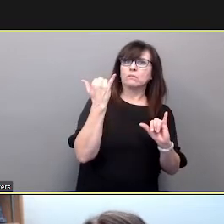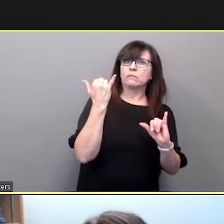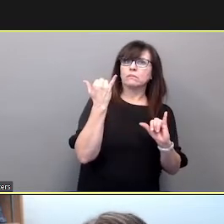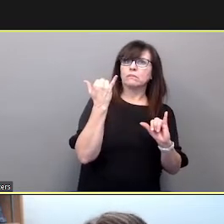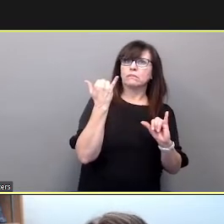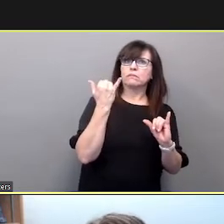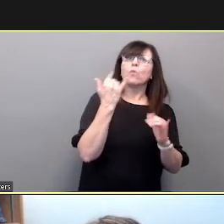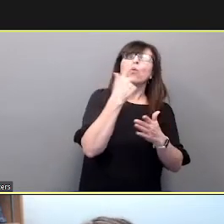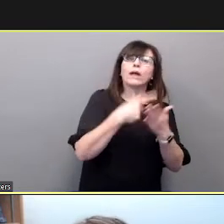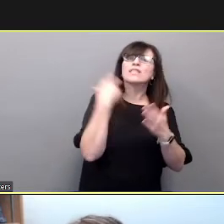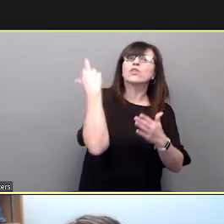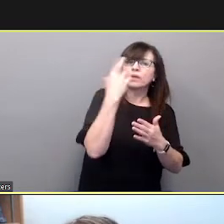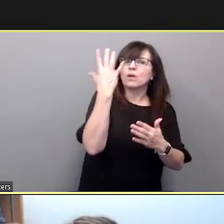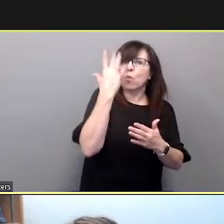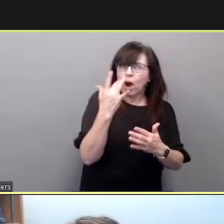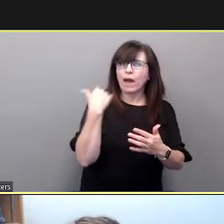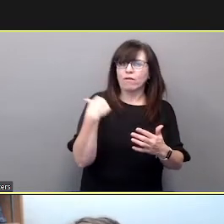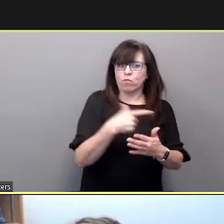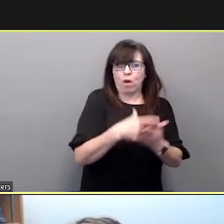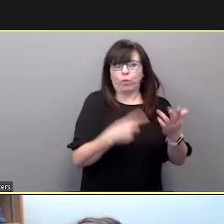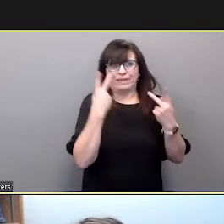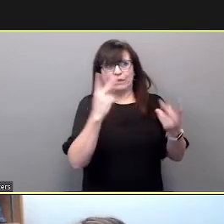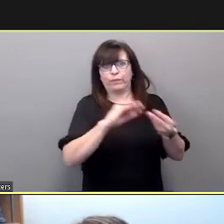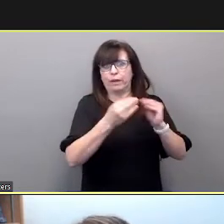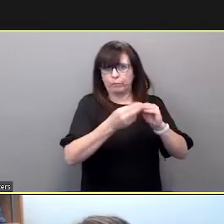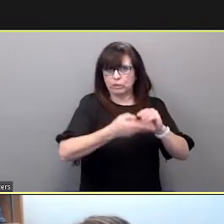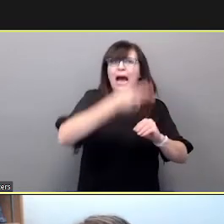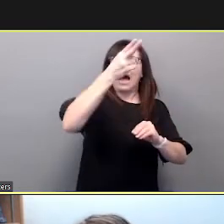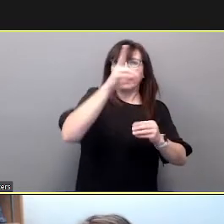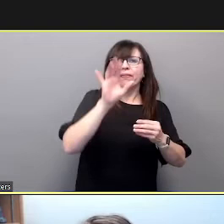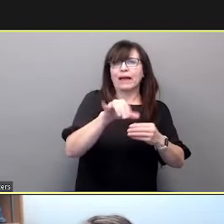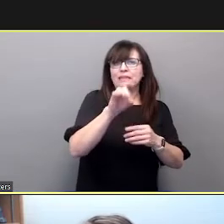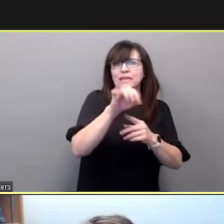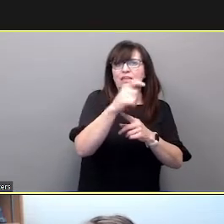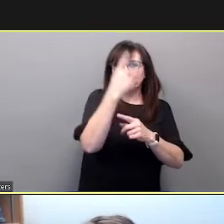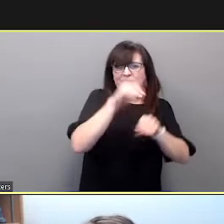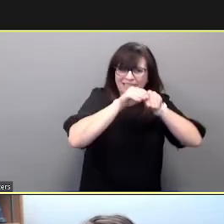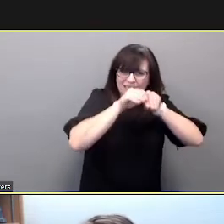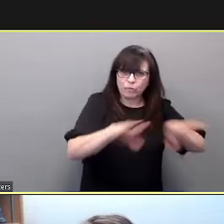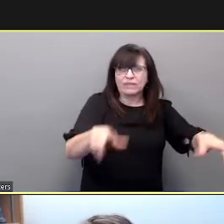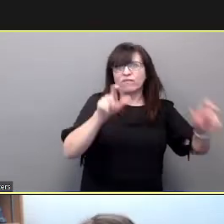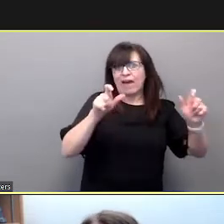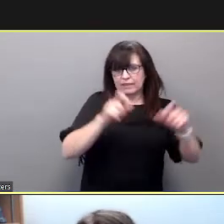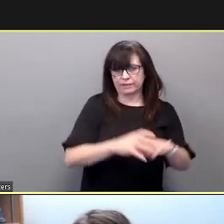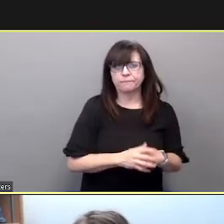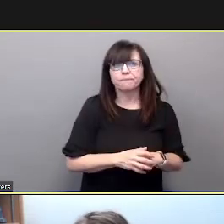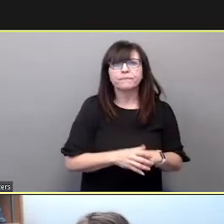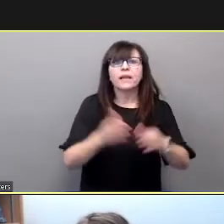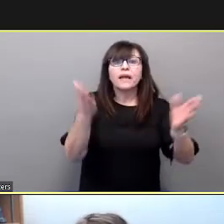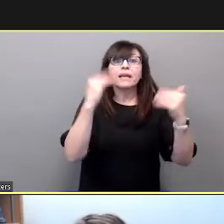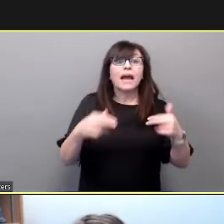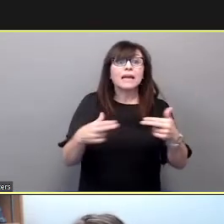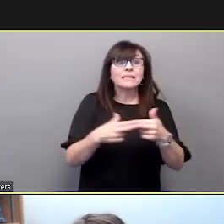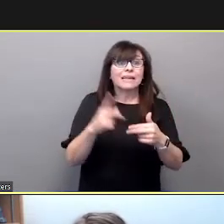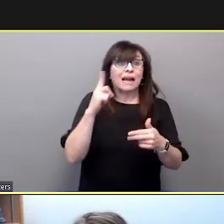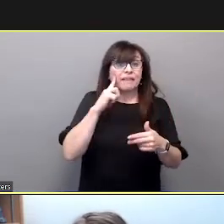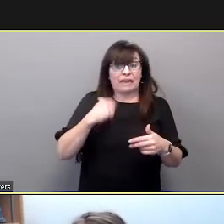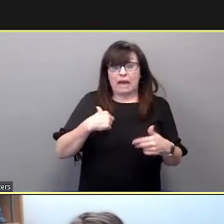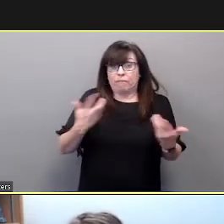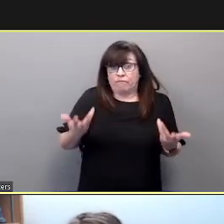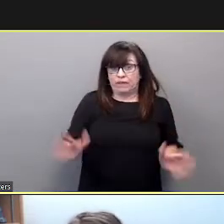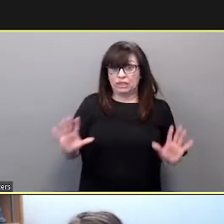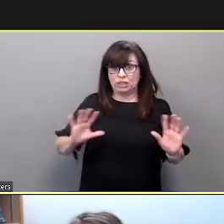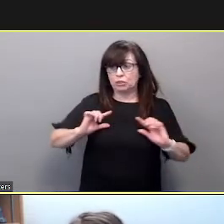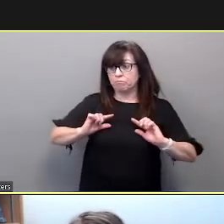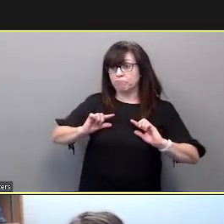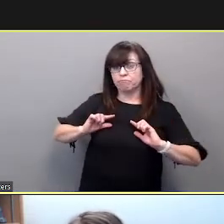in New Mexico with this current surge. Next slide. I think that's it for me, and I'm going to be